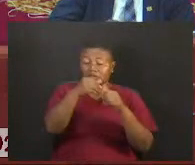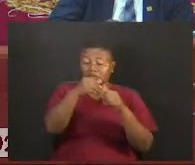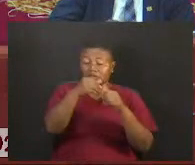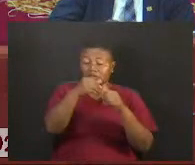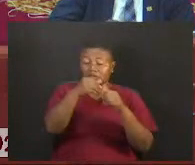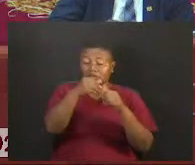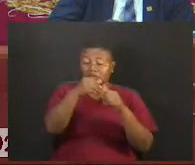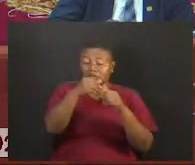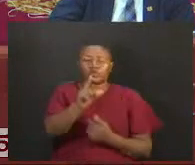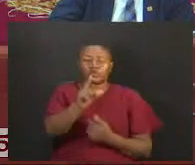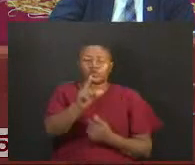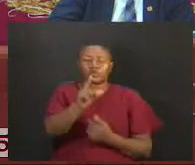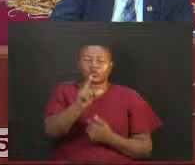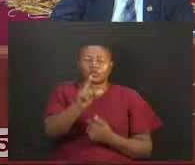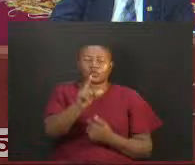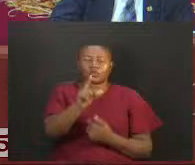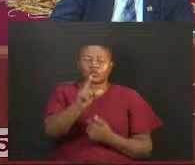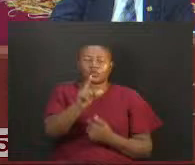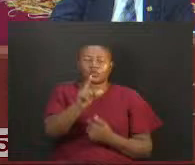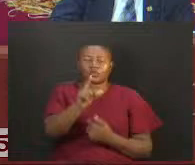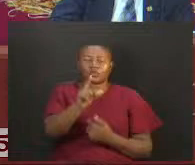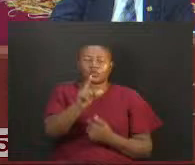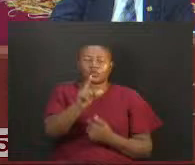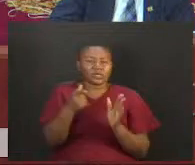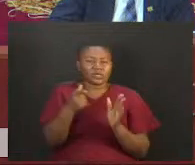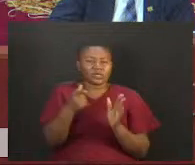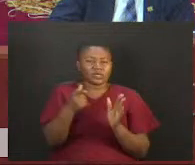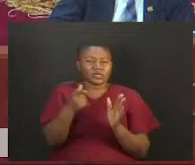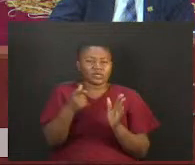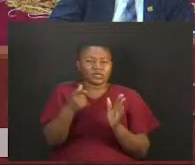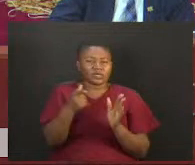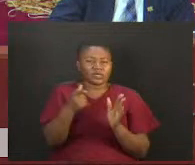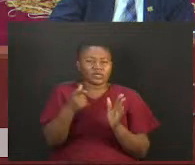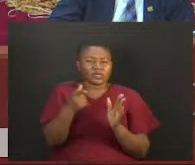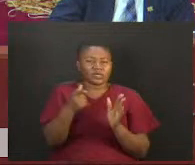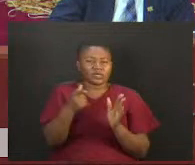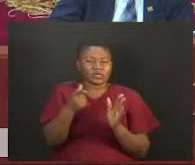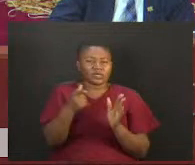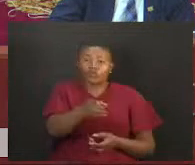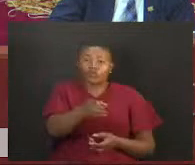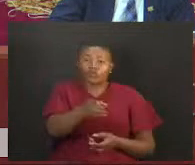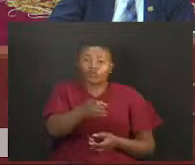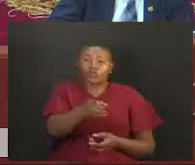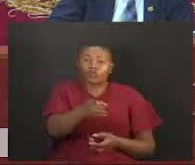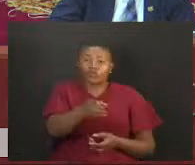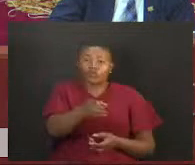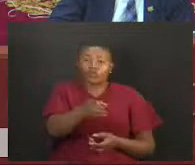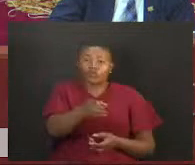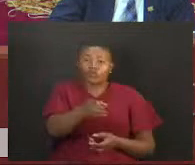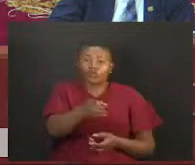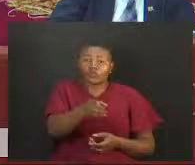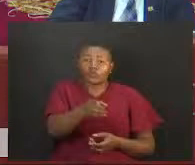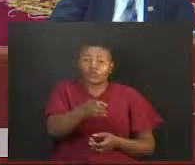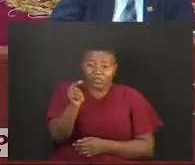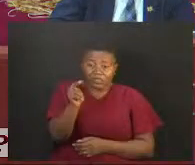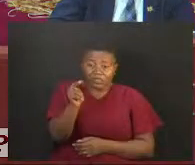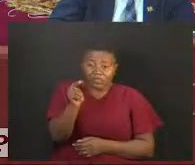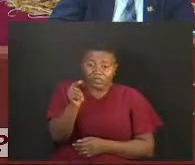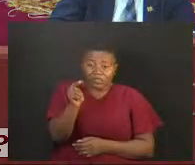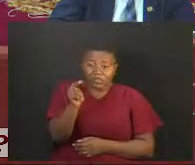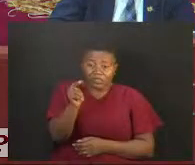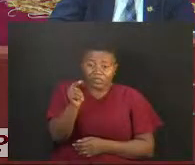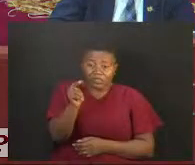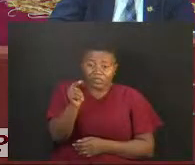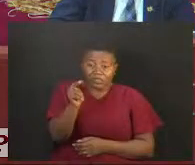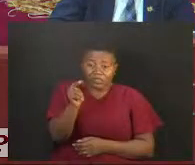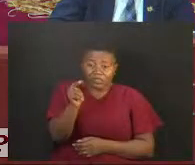the 2025 budget is a culmination of the true aspirations, felt needs, genuine desires of the